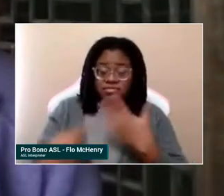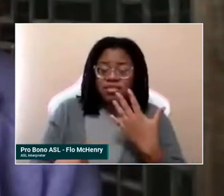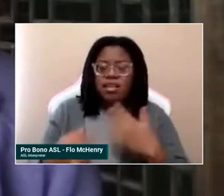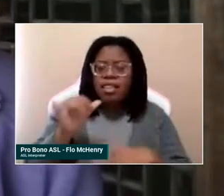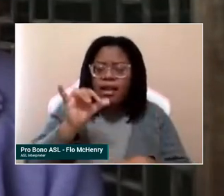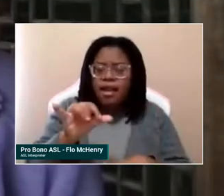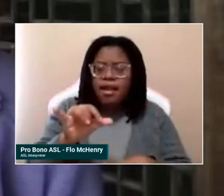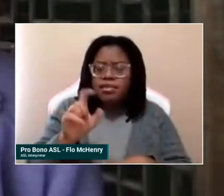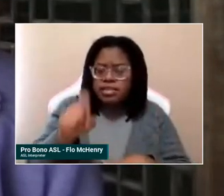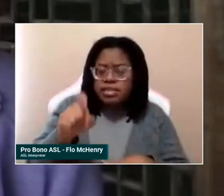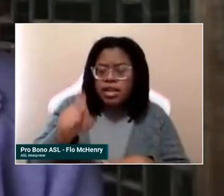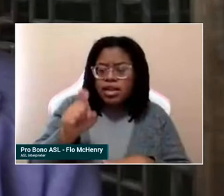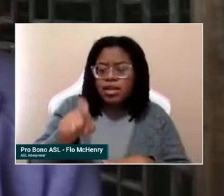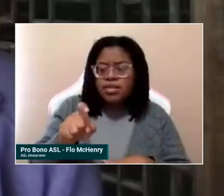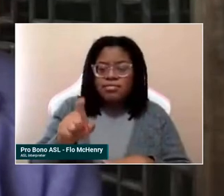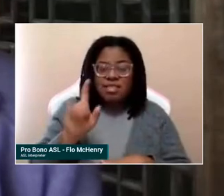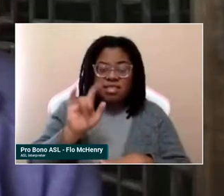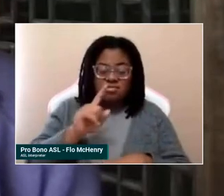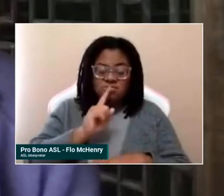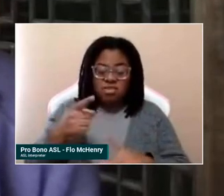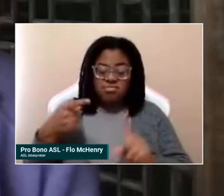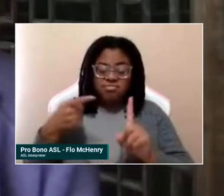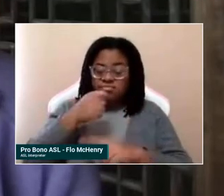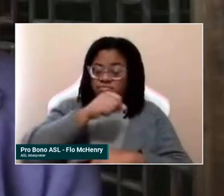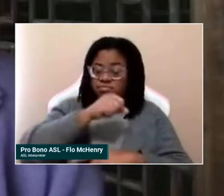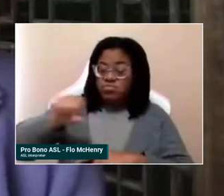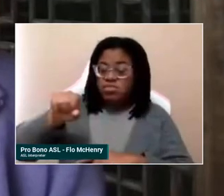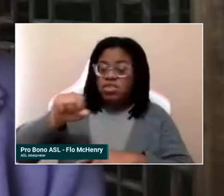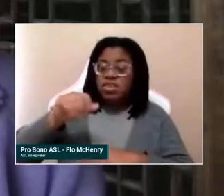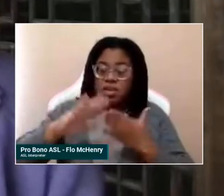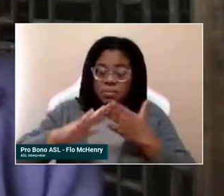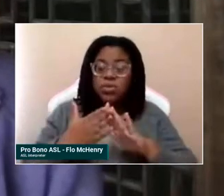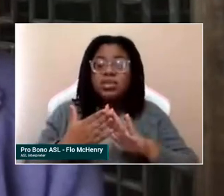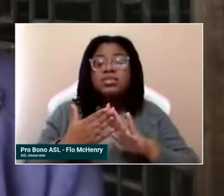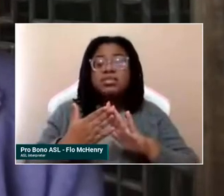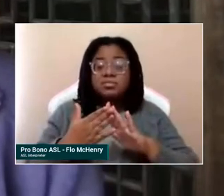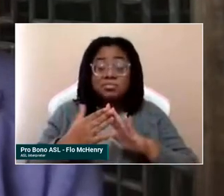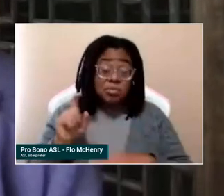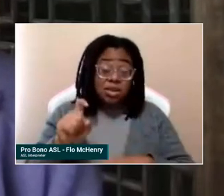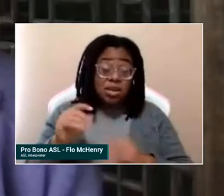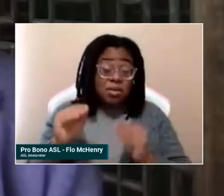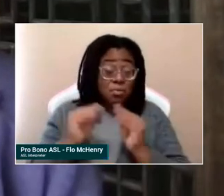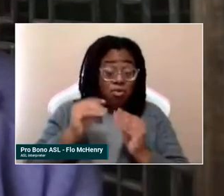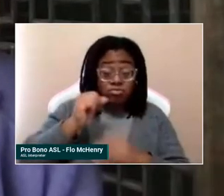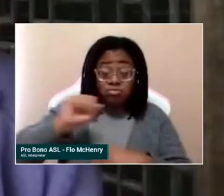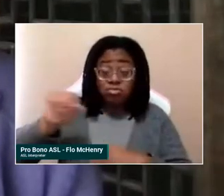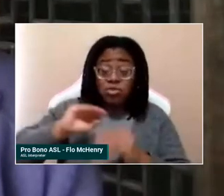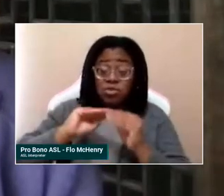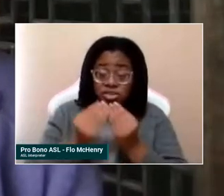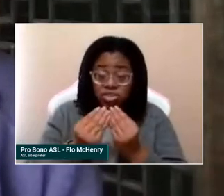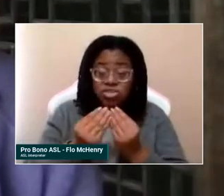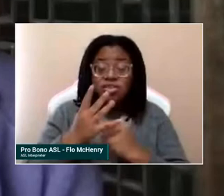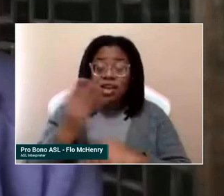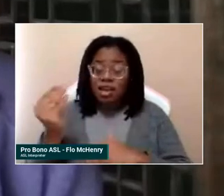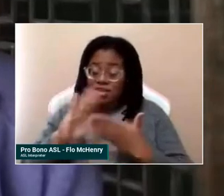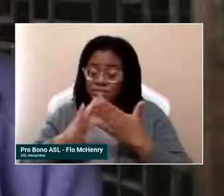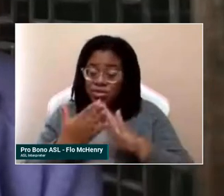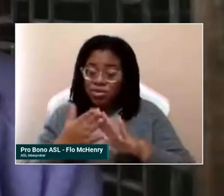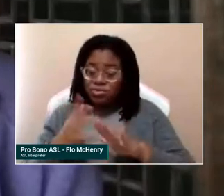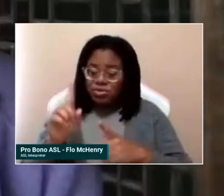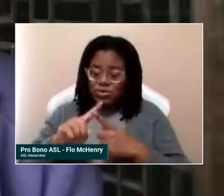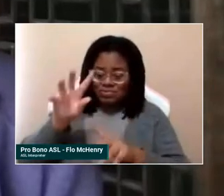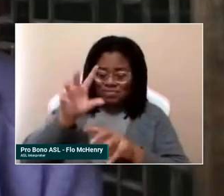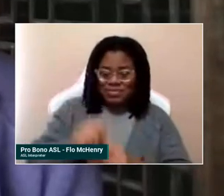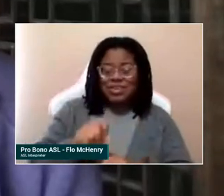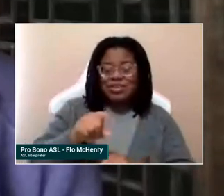capacity are hallmarks of resilient communities. And we need more resilient organizations and communities to adapt to the